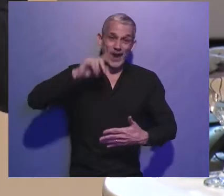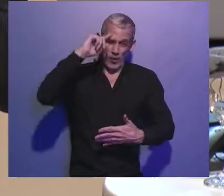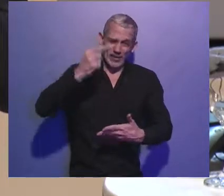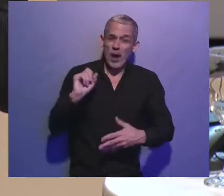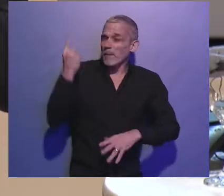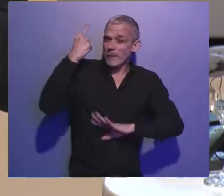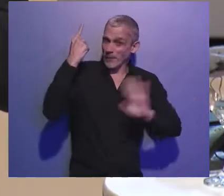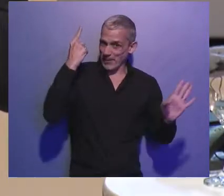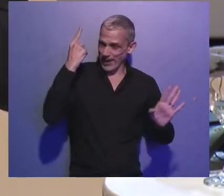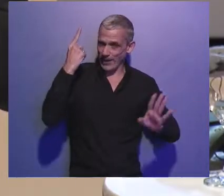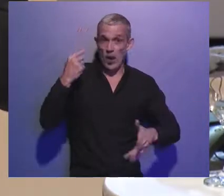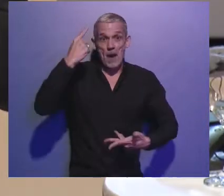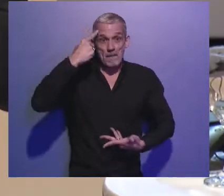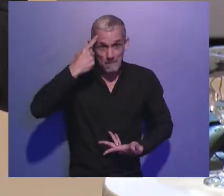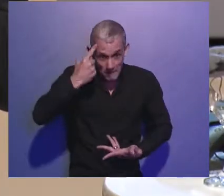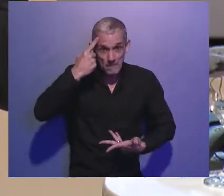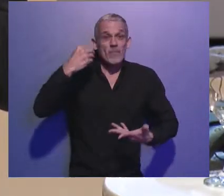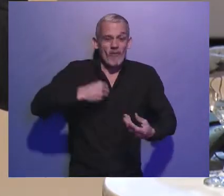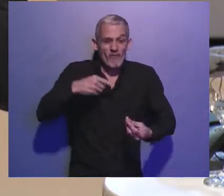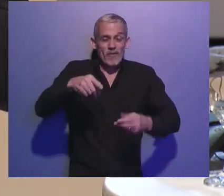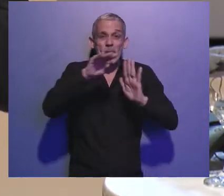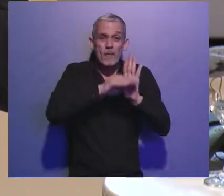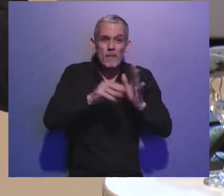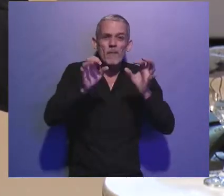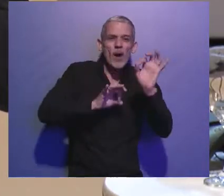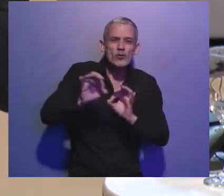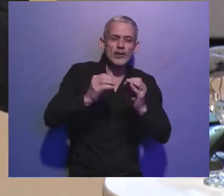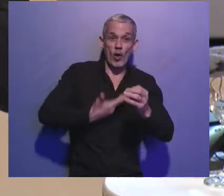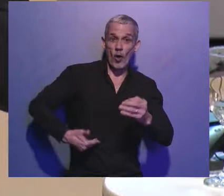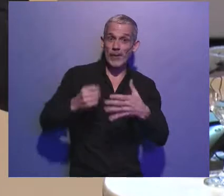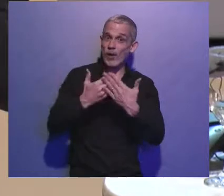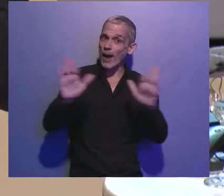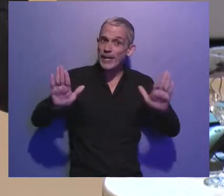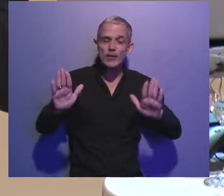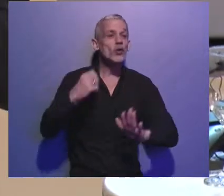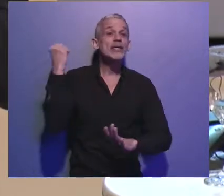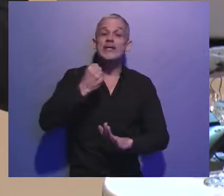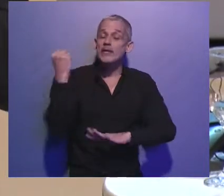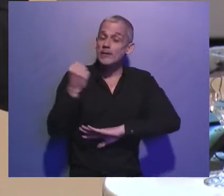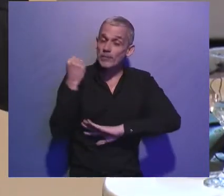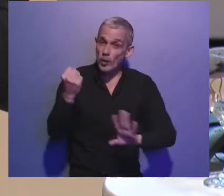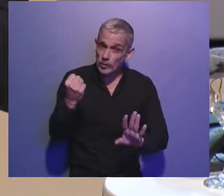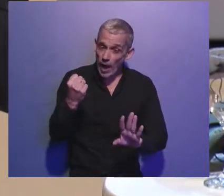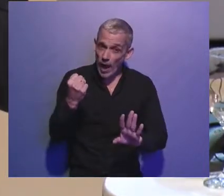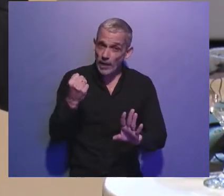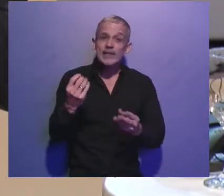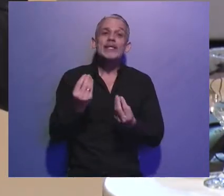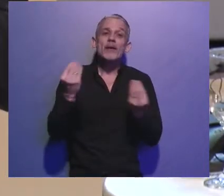government projects are essential at the subnational level, since it is at this level